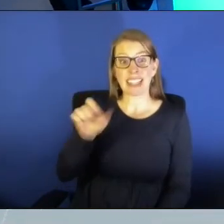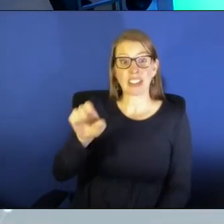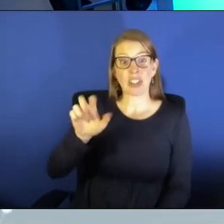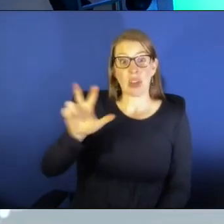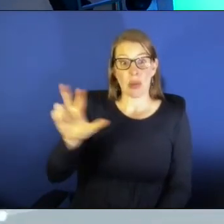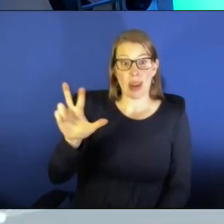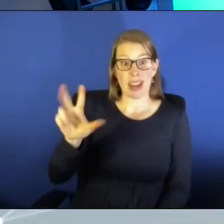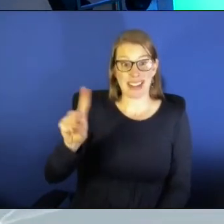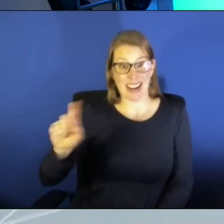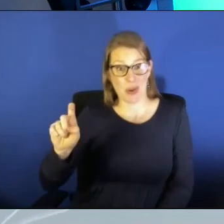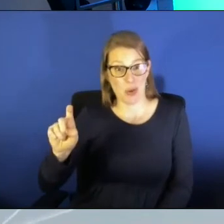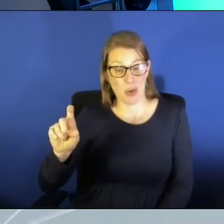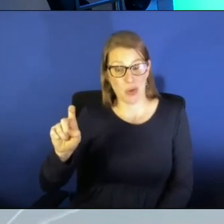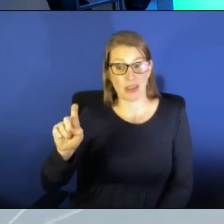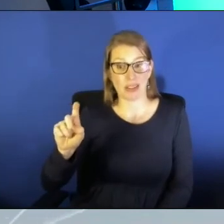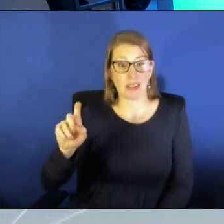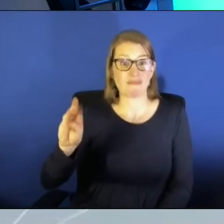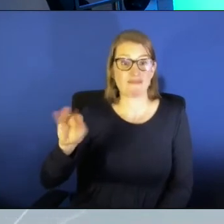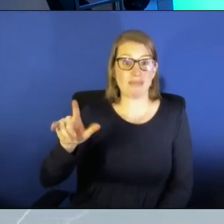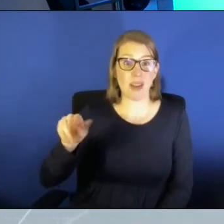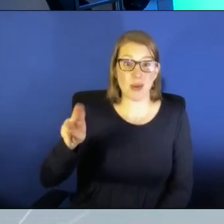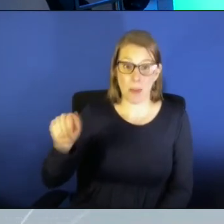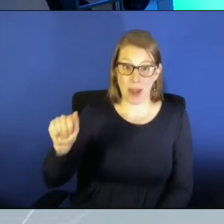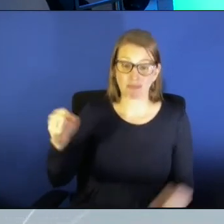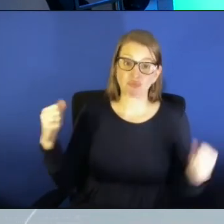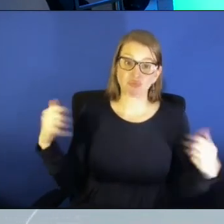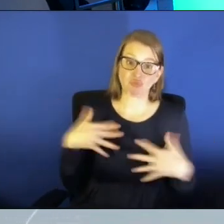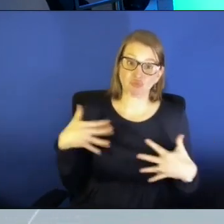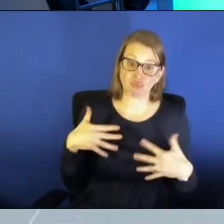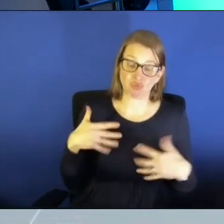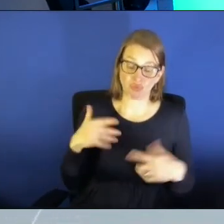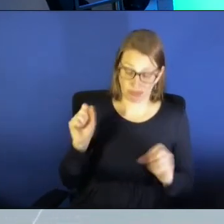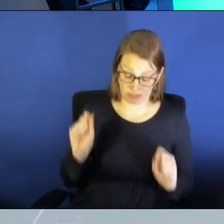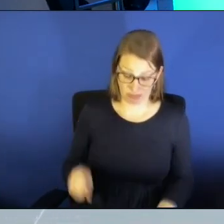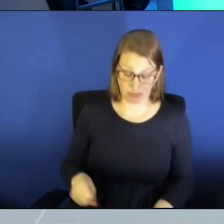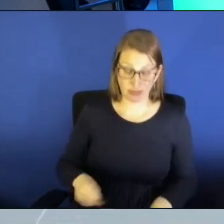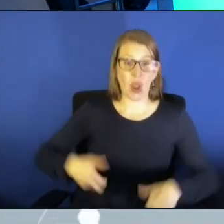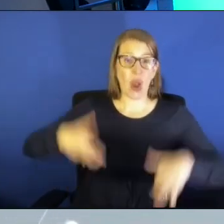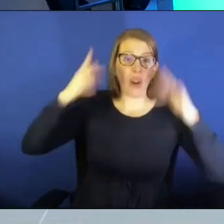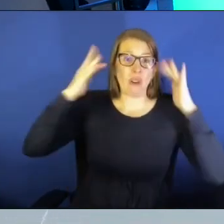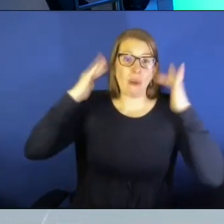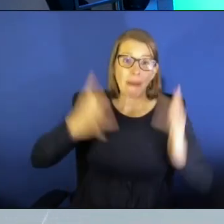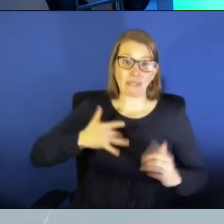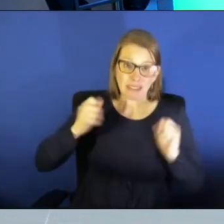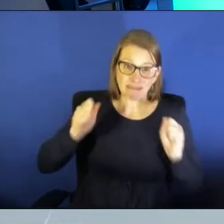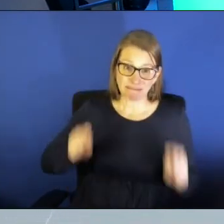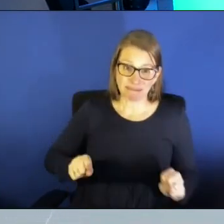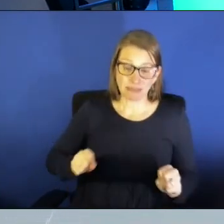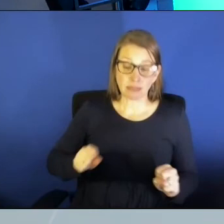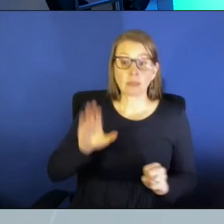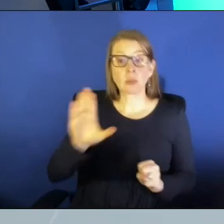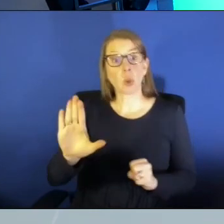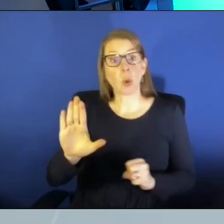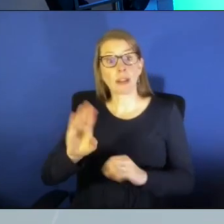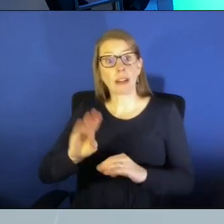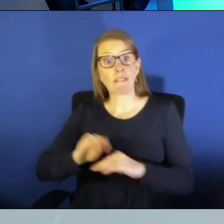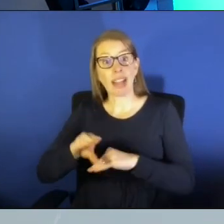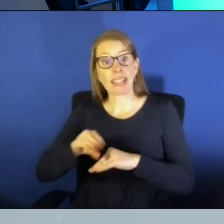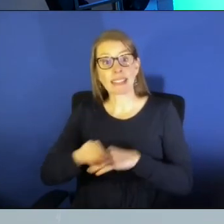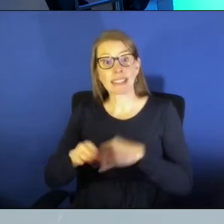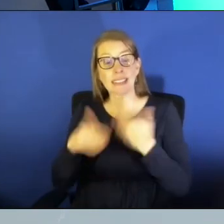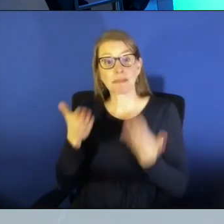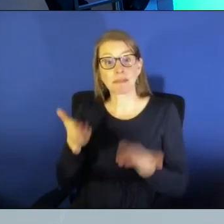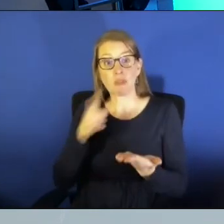melanoma can obviously be scary and overwhelming. What advice do you have for